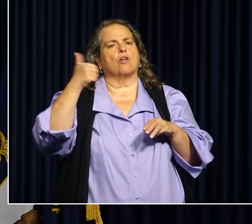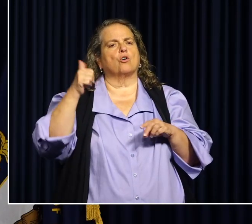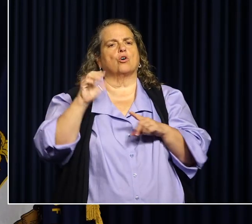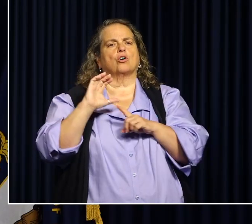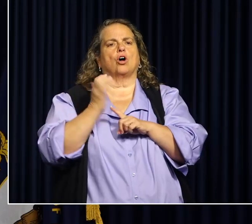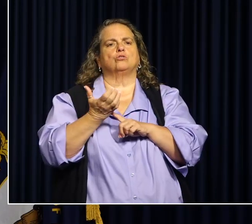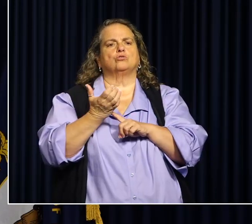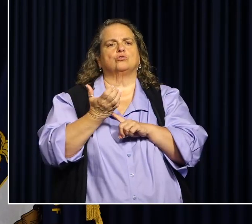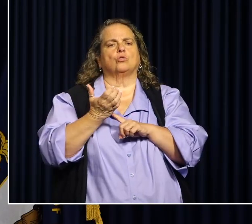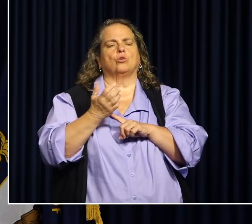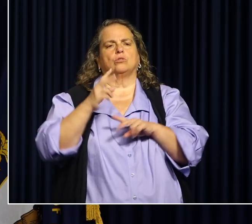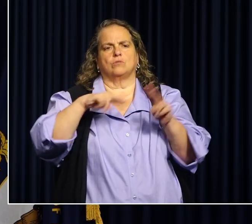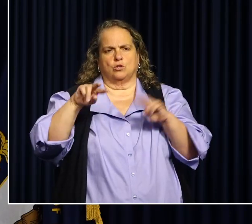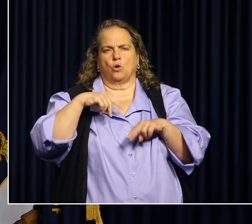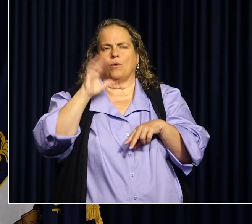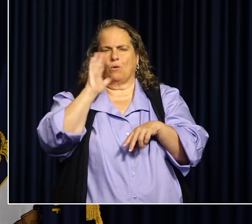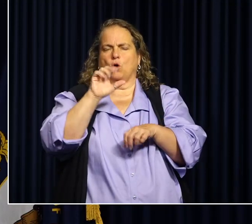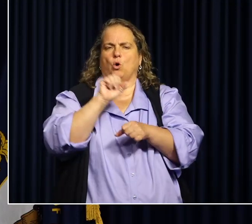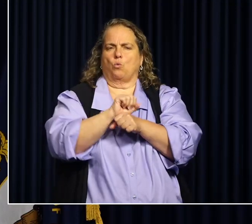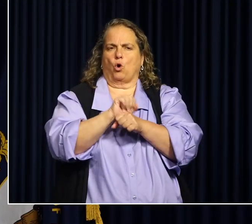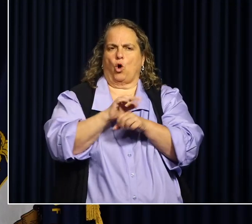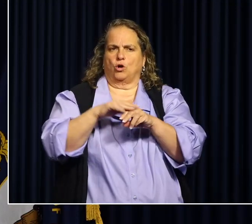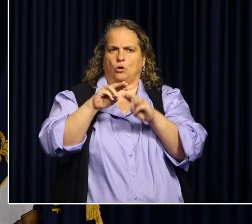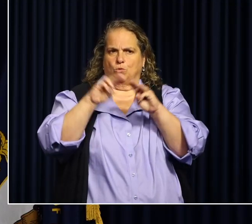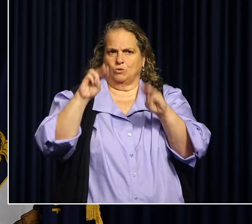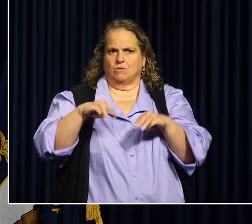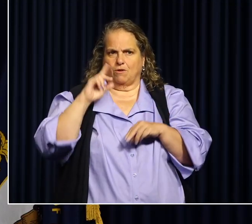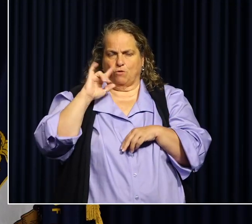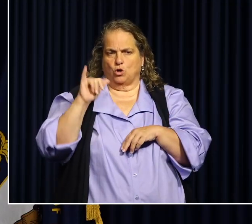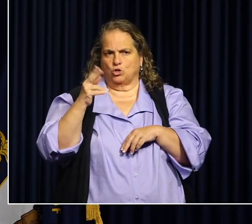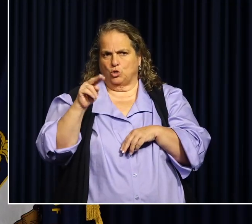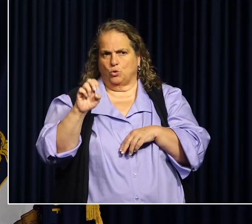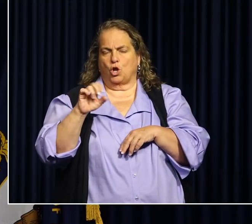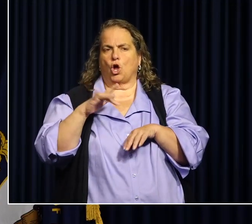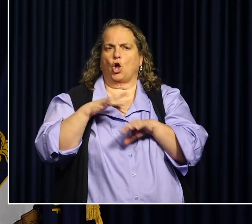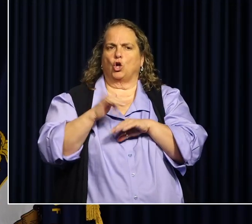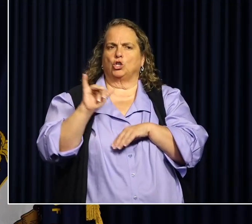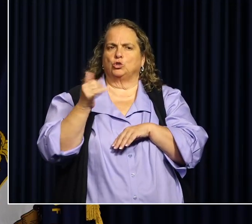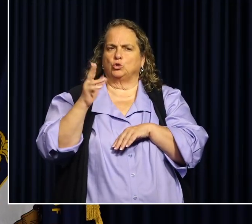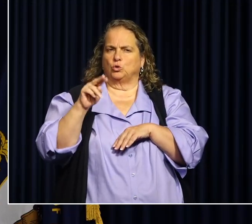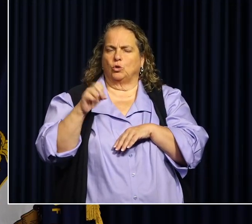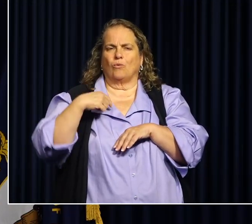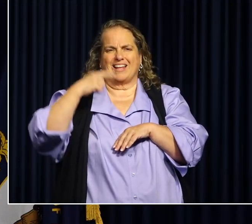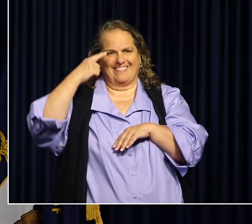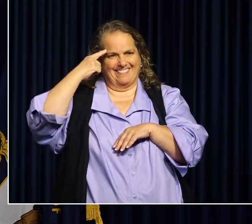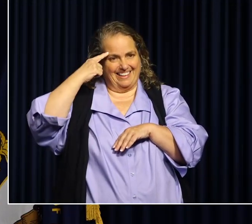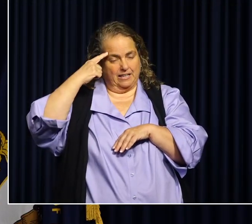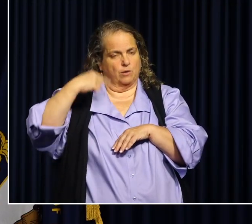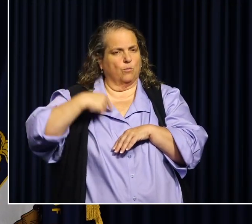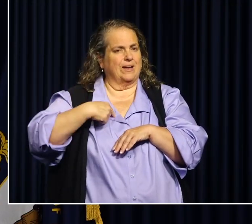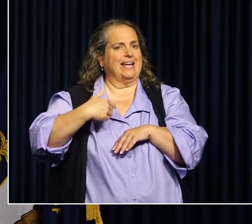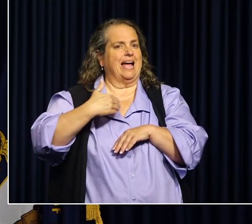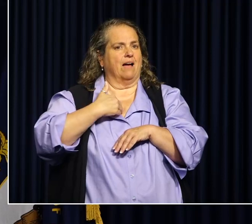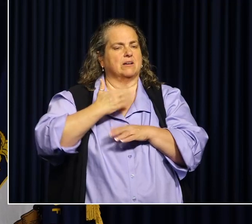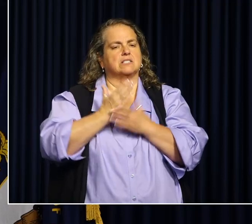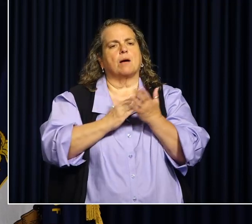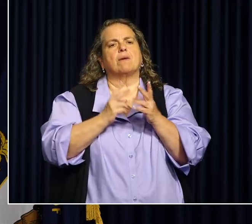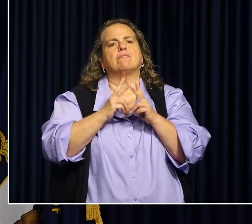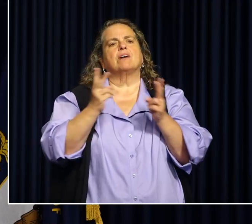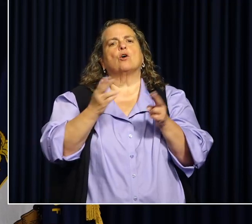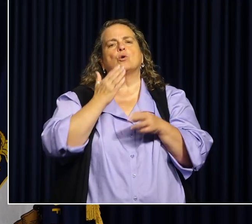attractions. We're going to be working on that for June and for early June. We think we've got some very